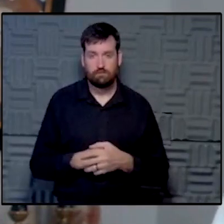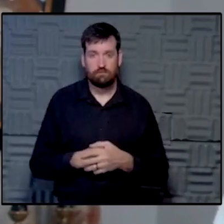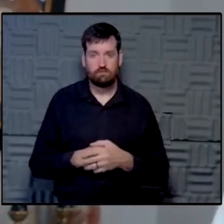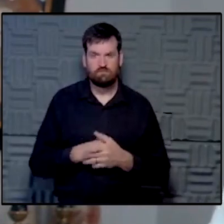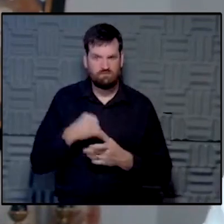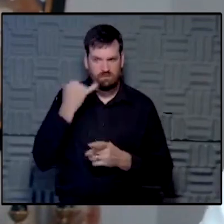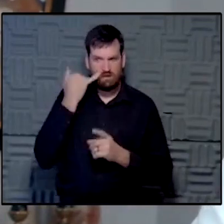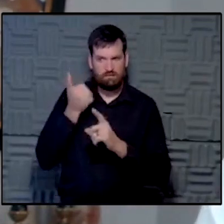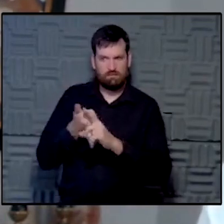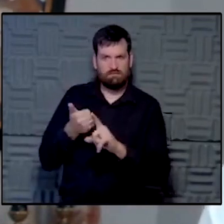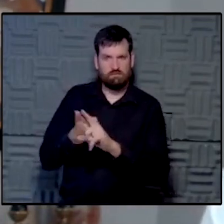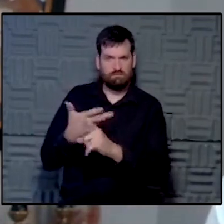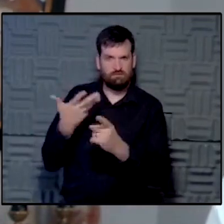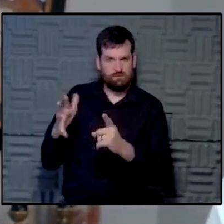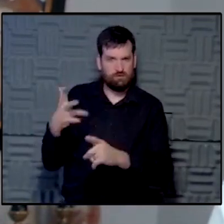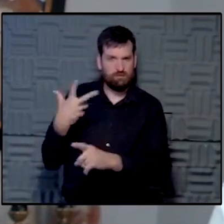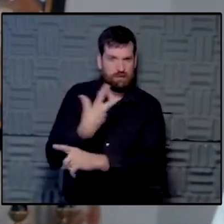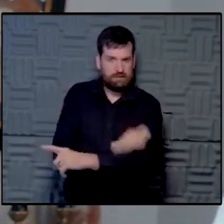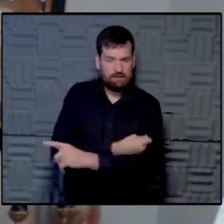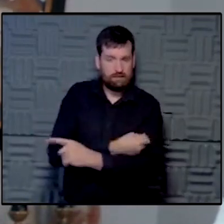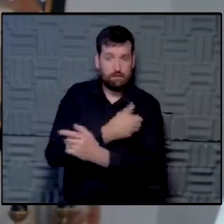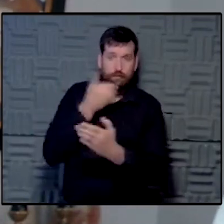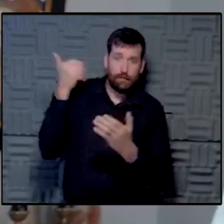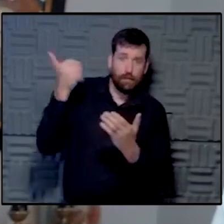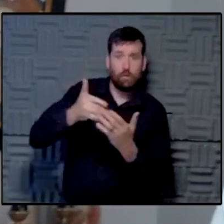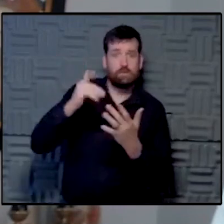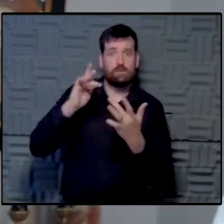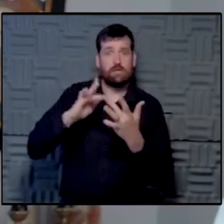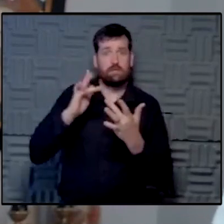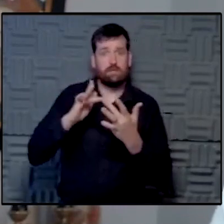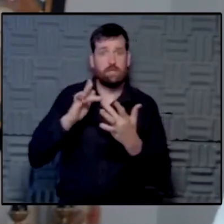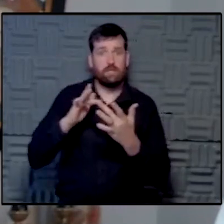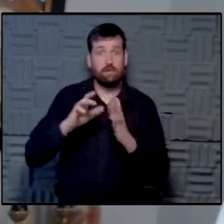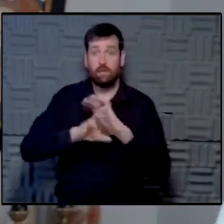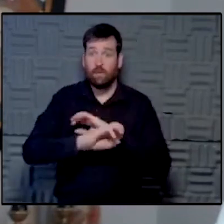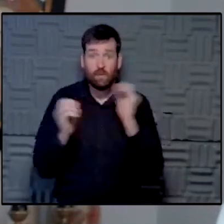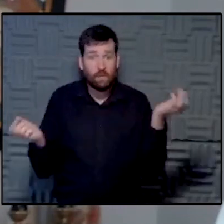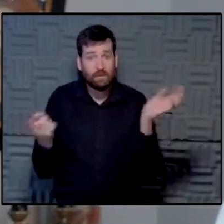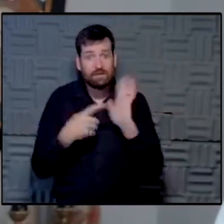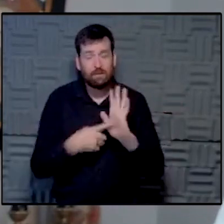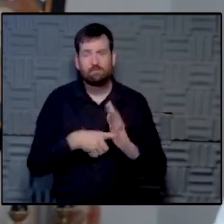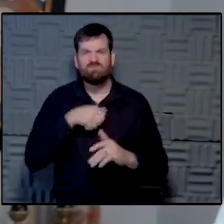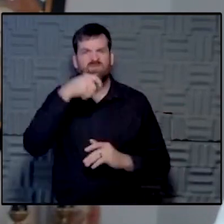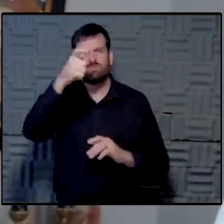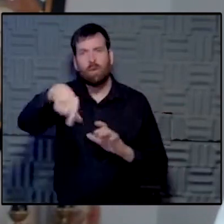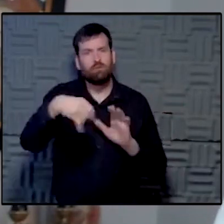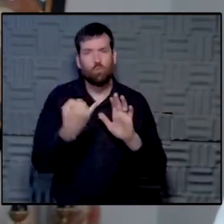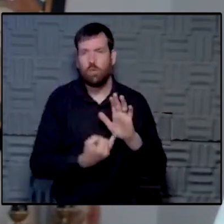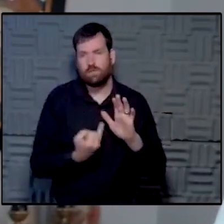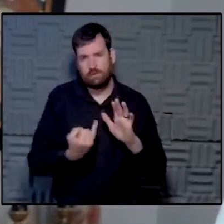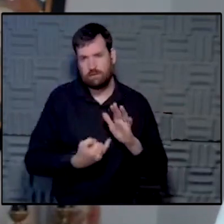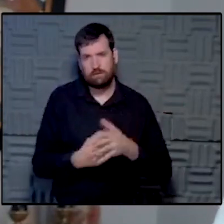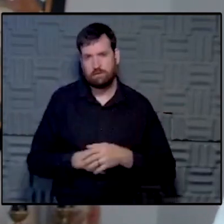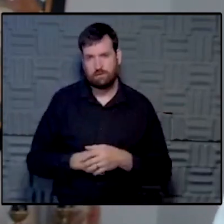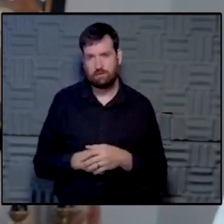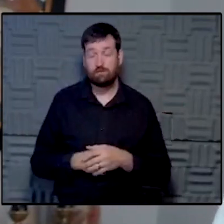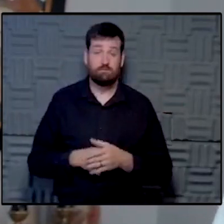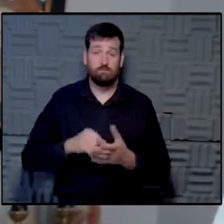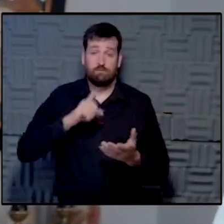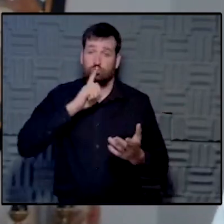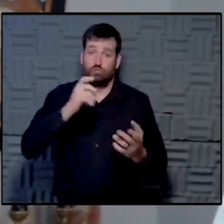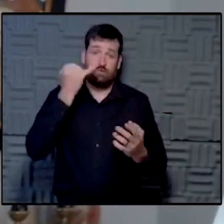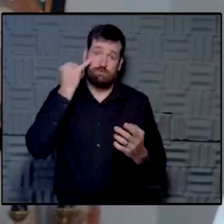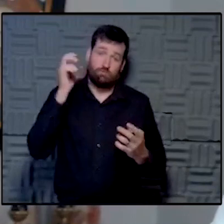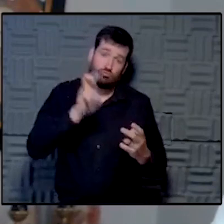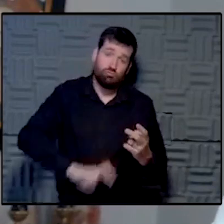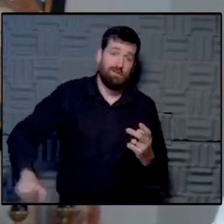somebody's vaccinated, then they have a close contact with it and are asymptomatic, they don't need to quarantine. And that's true of traveling to other